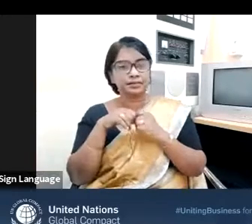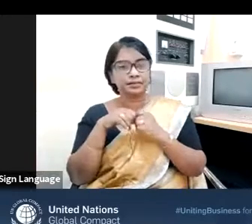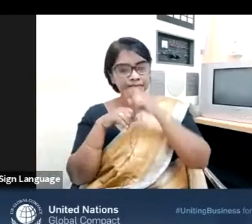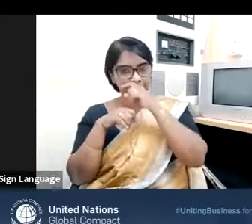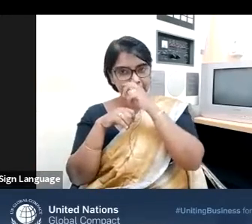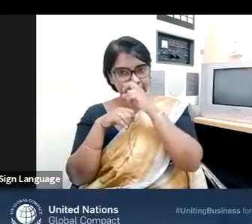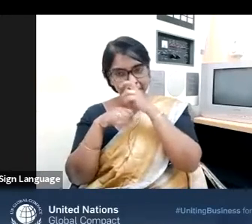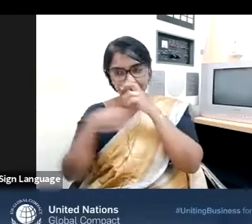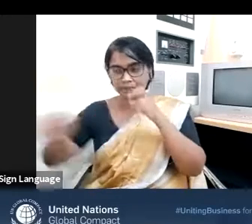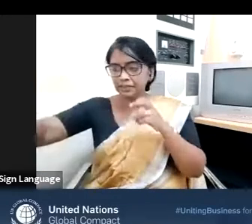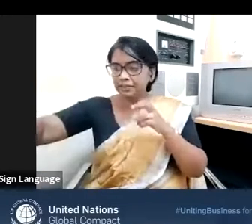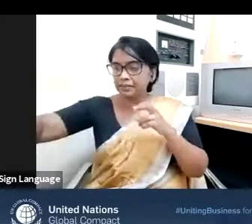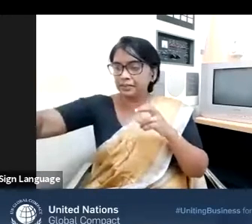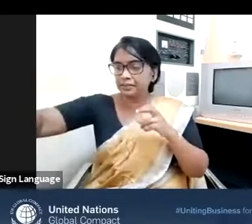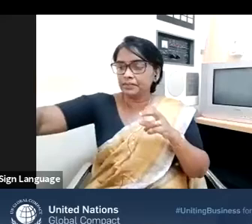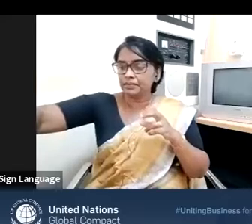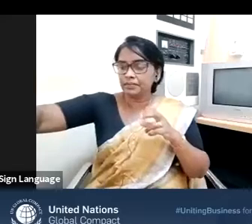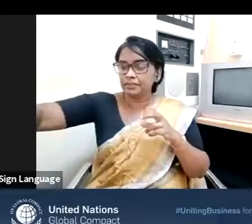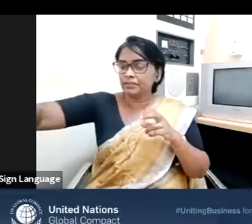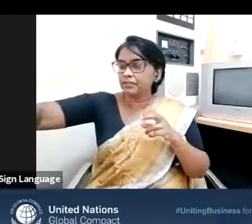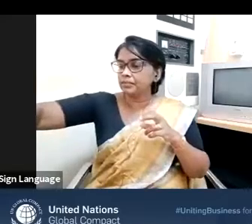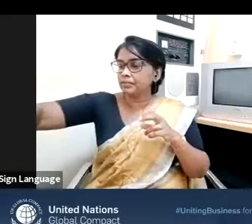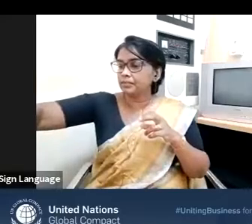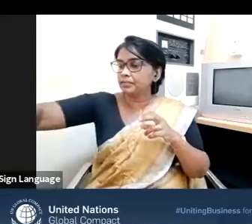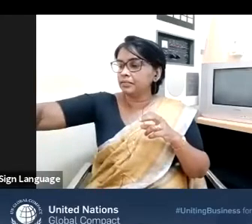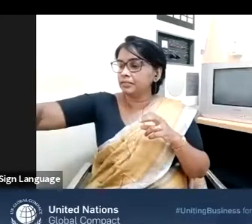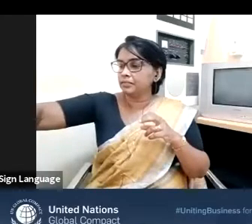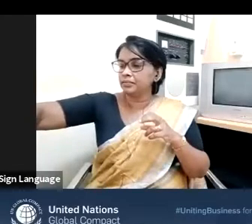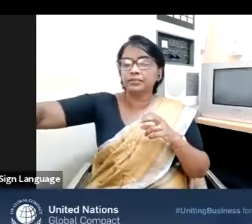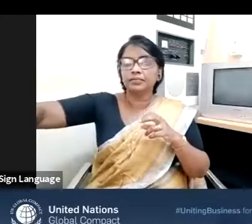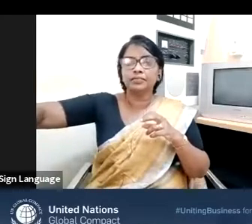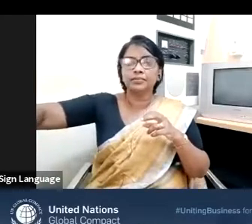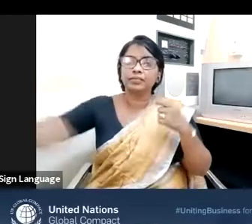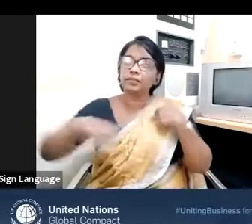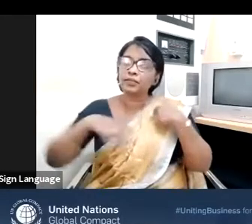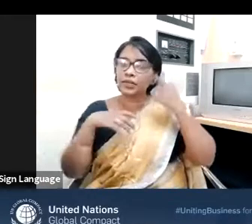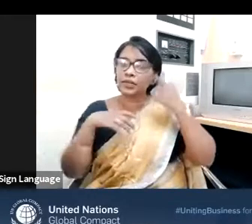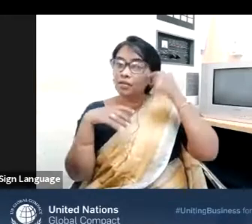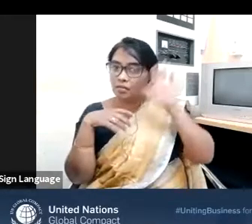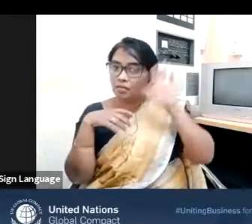So if we are expecting a meaningful reduction of emissions in the next